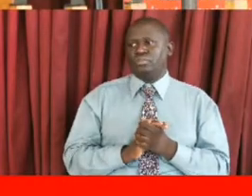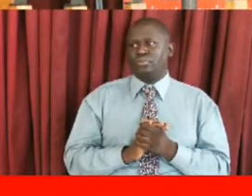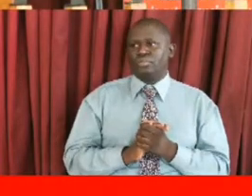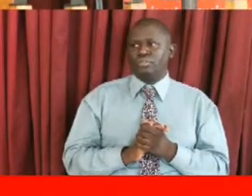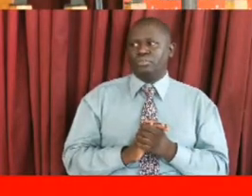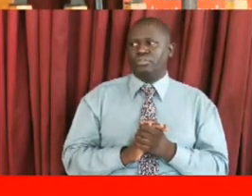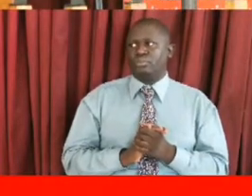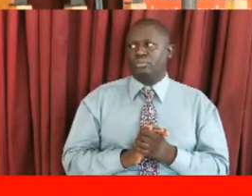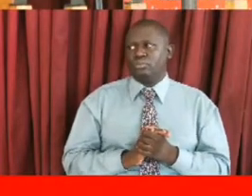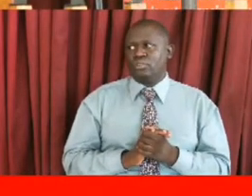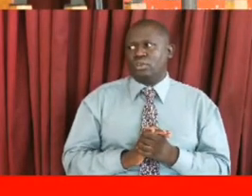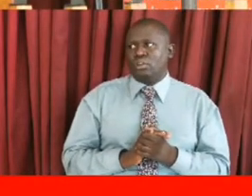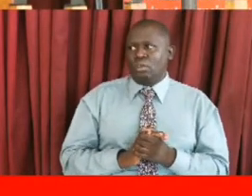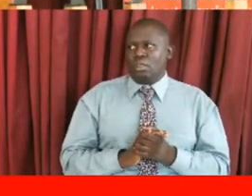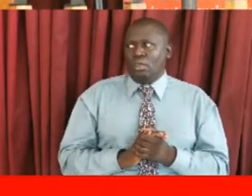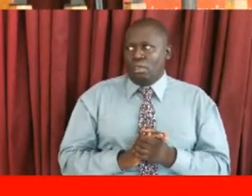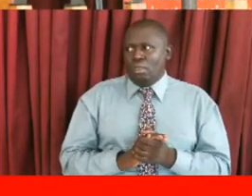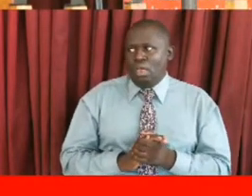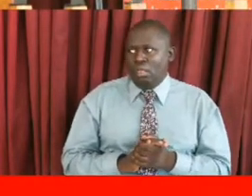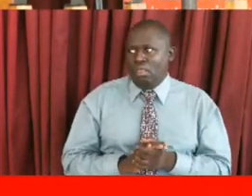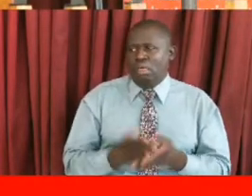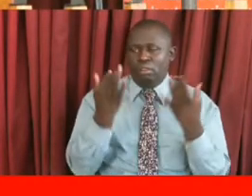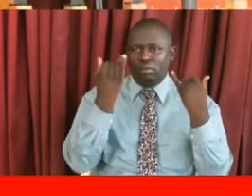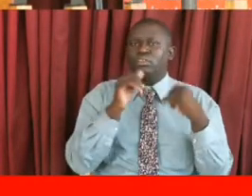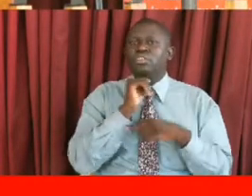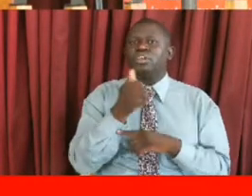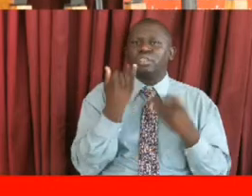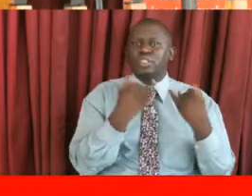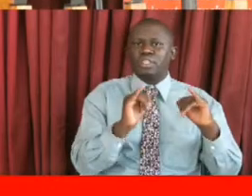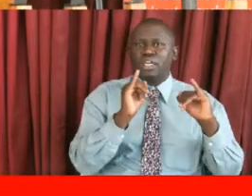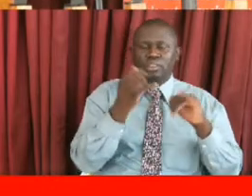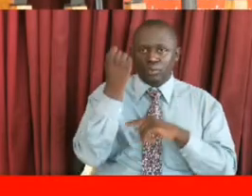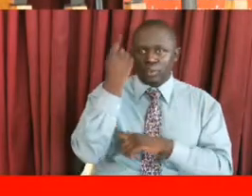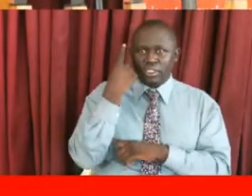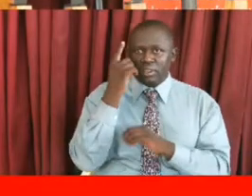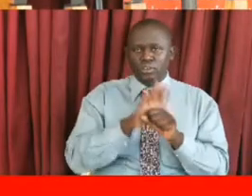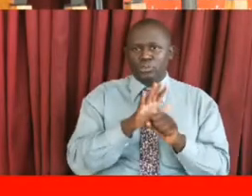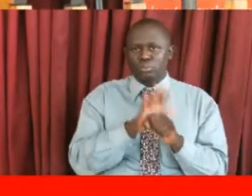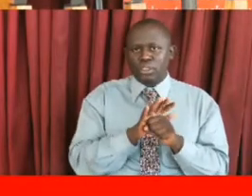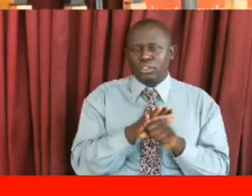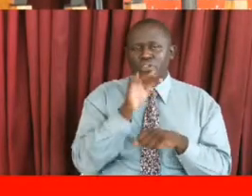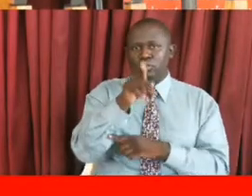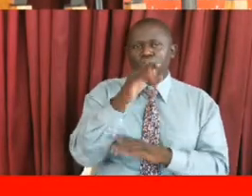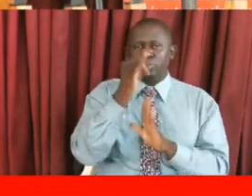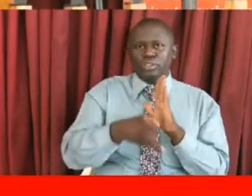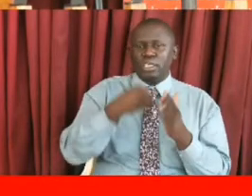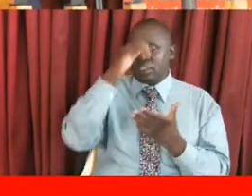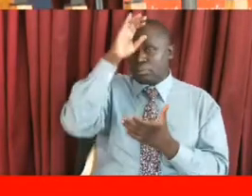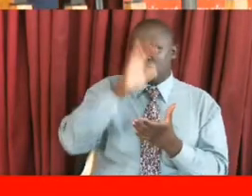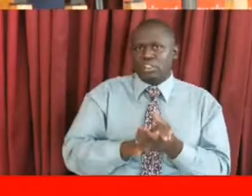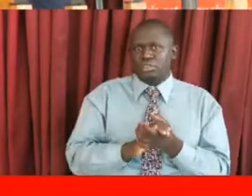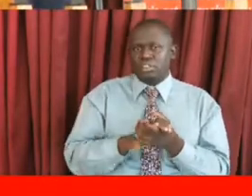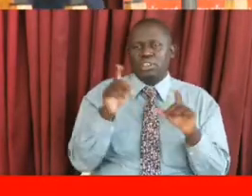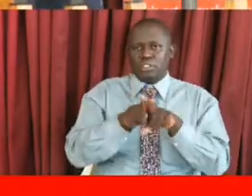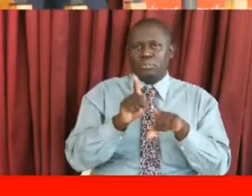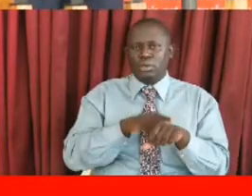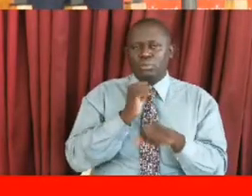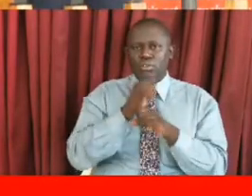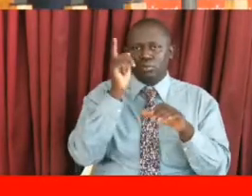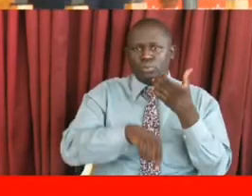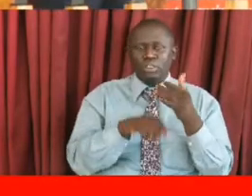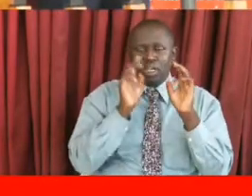I say don't try to understand too much you just believe it and watch